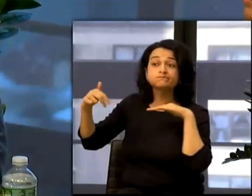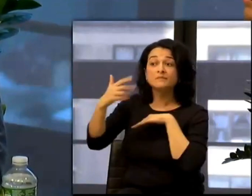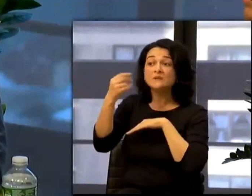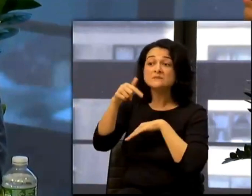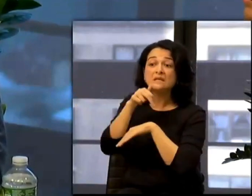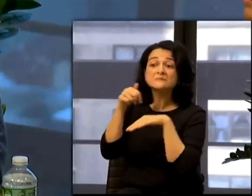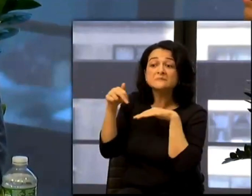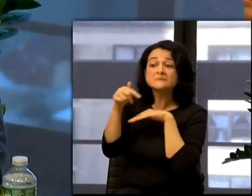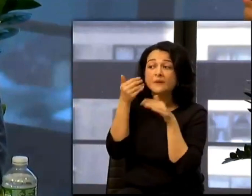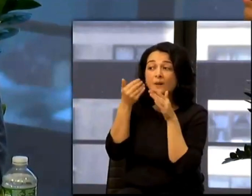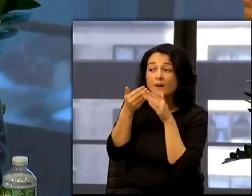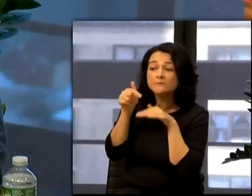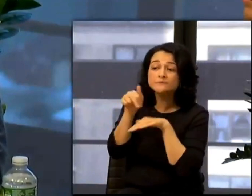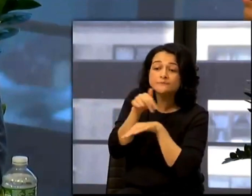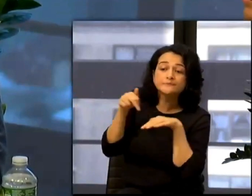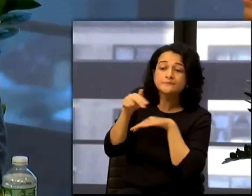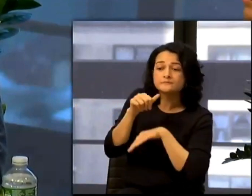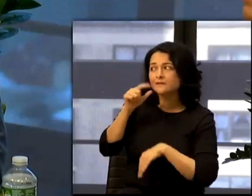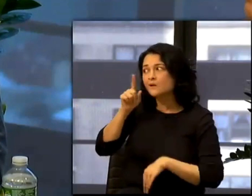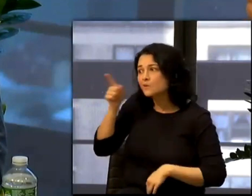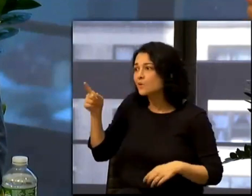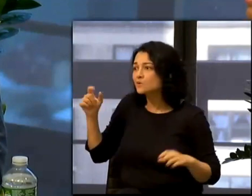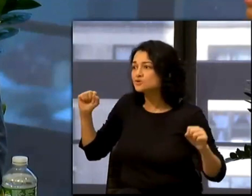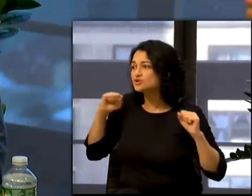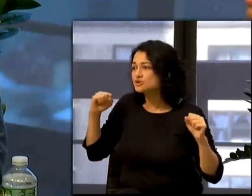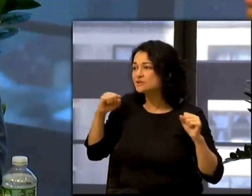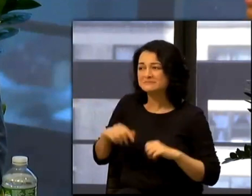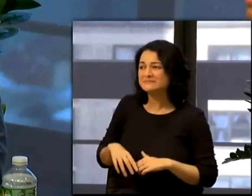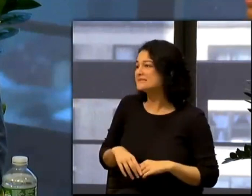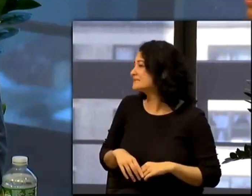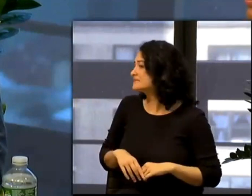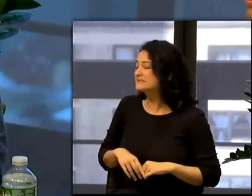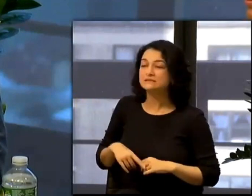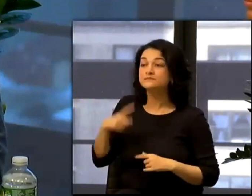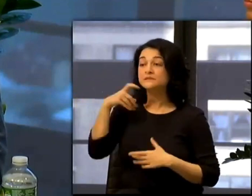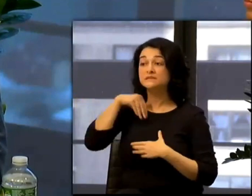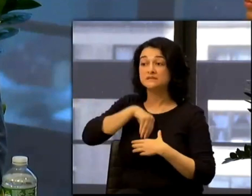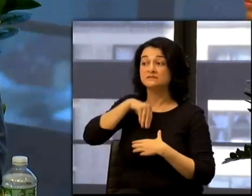And they became much more apprehensive about leaving the house.